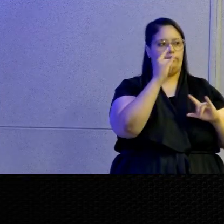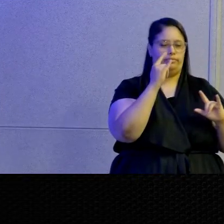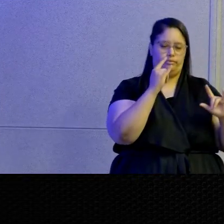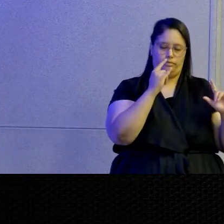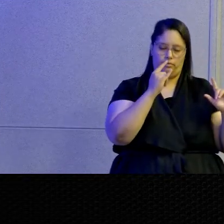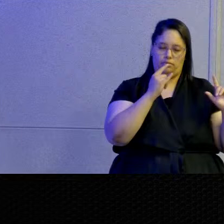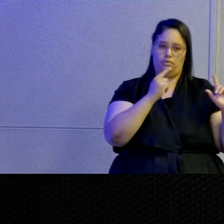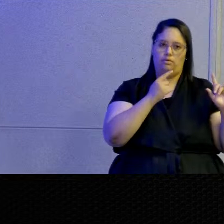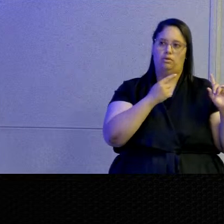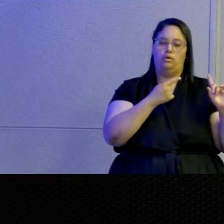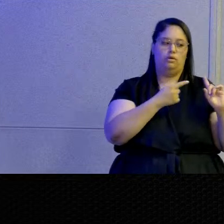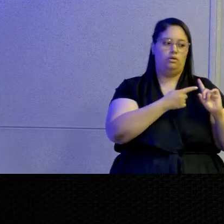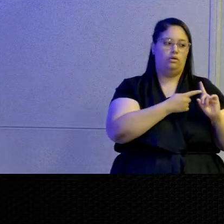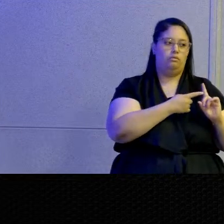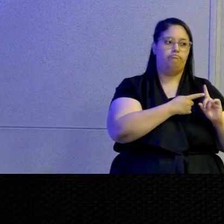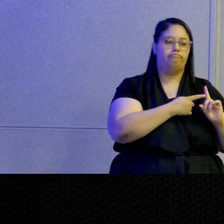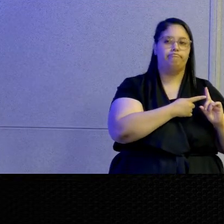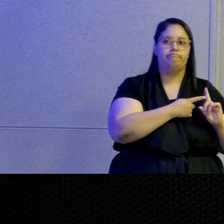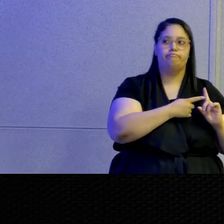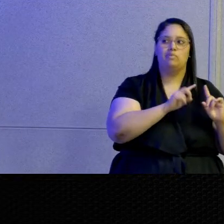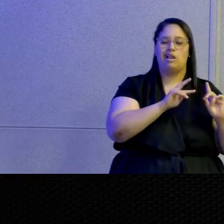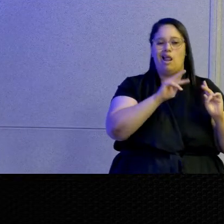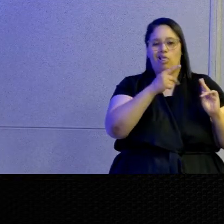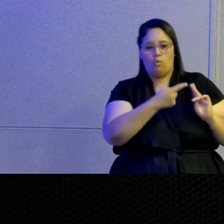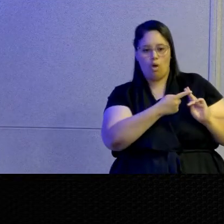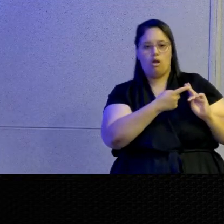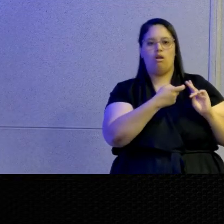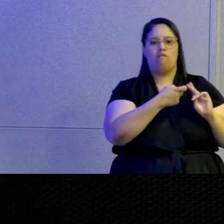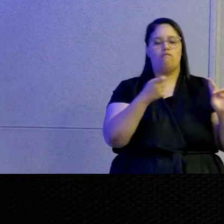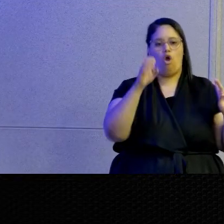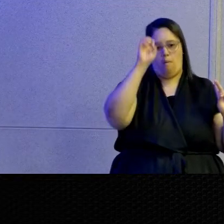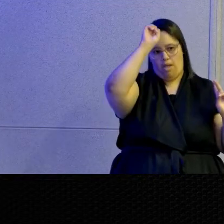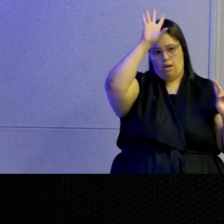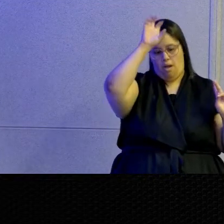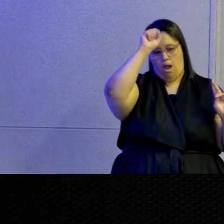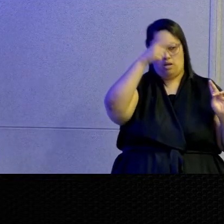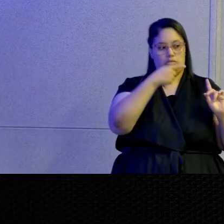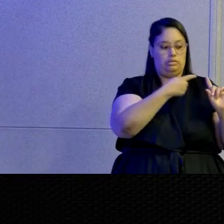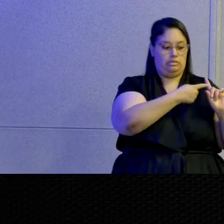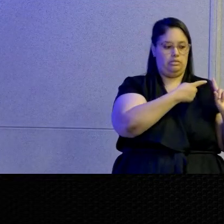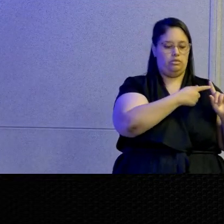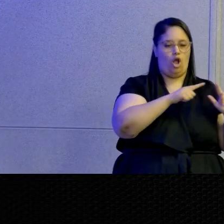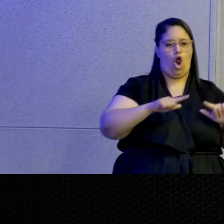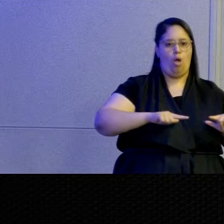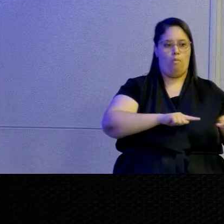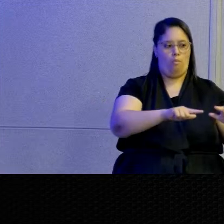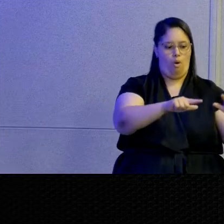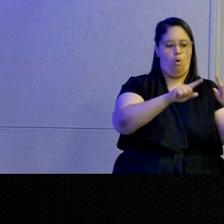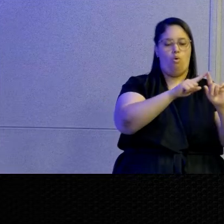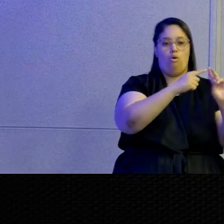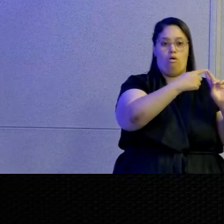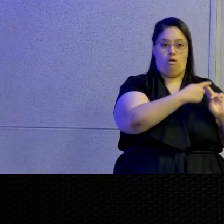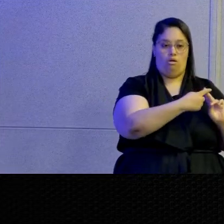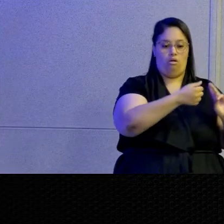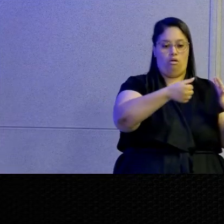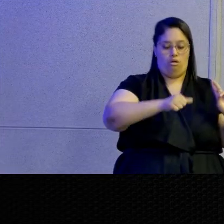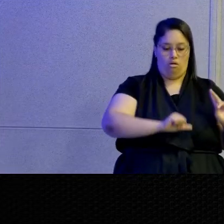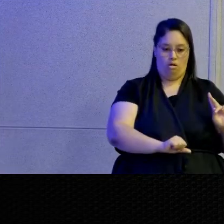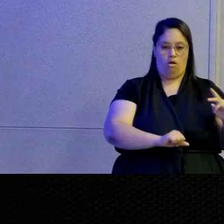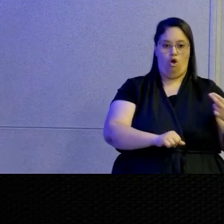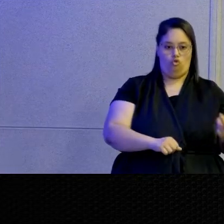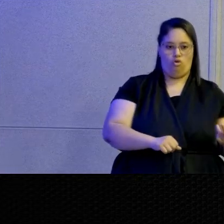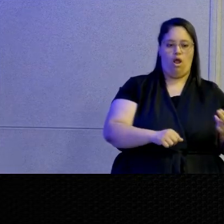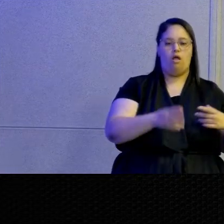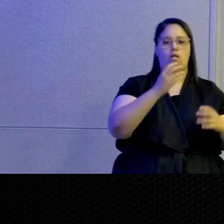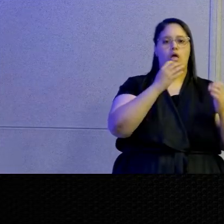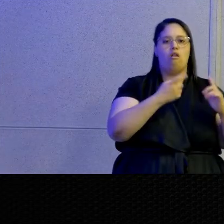And again, another learner from Hermanus, that's a learner from Limpopo. This is a learner in the bottom right, a learner